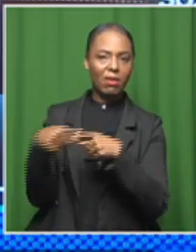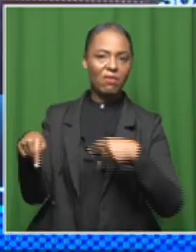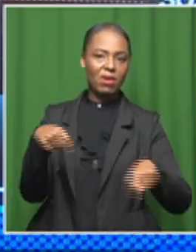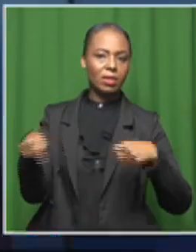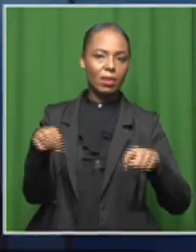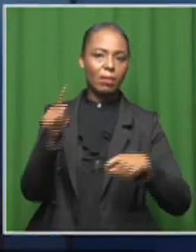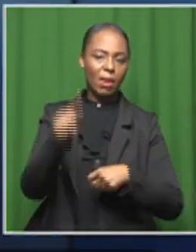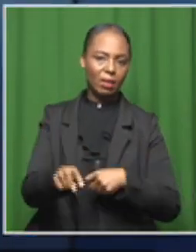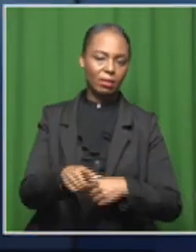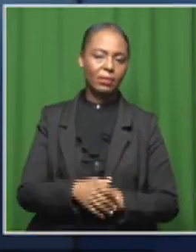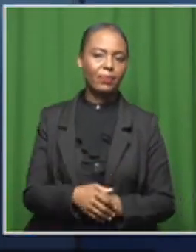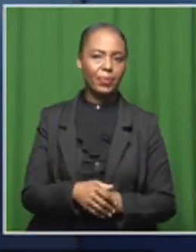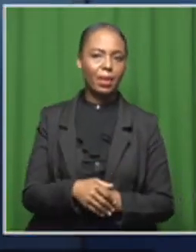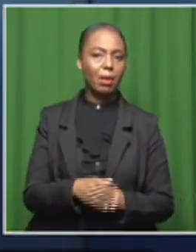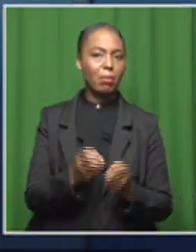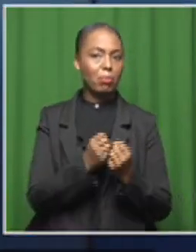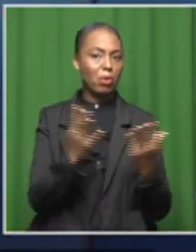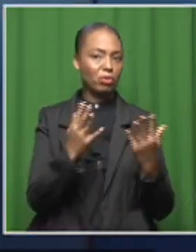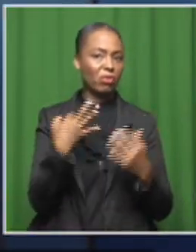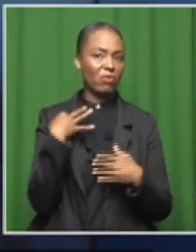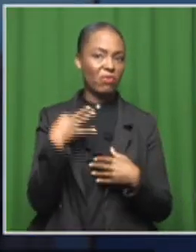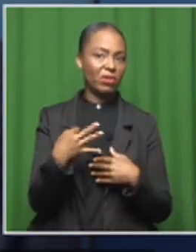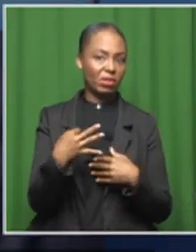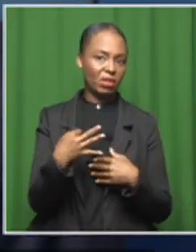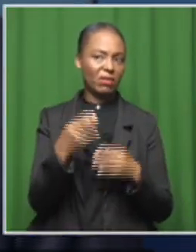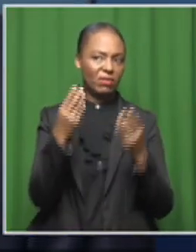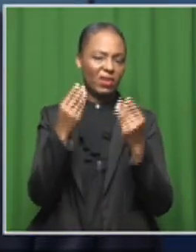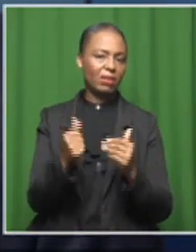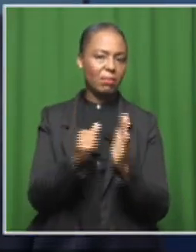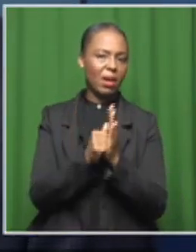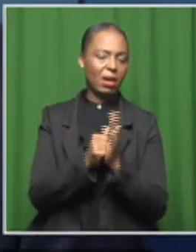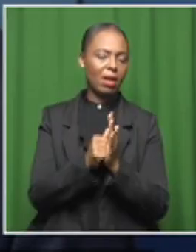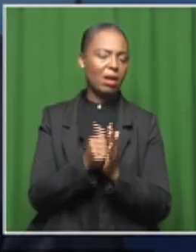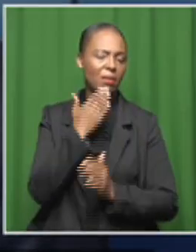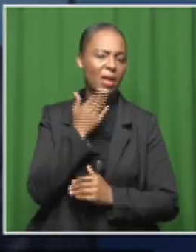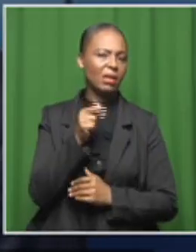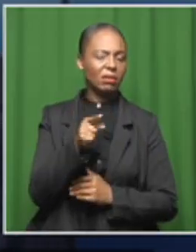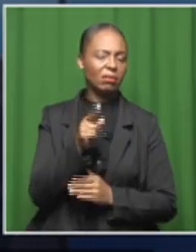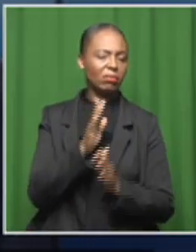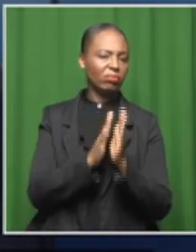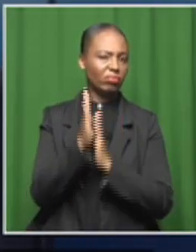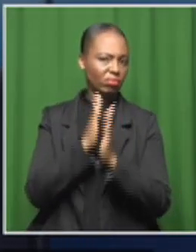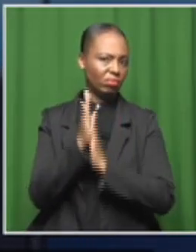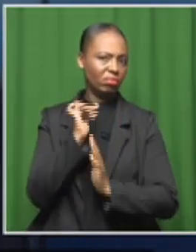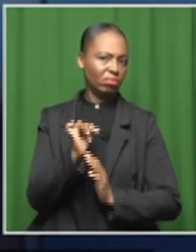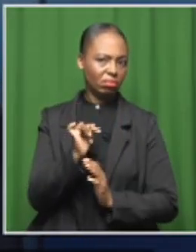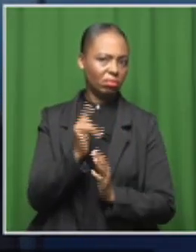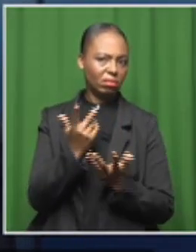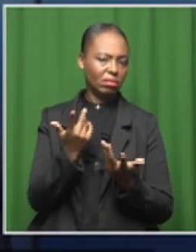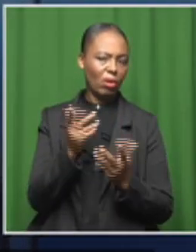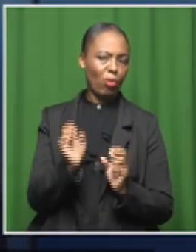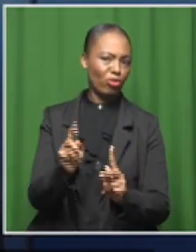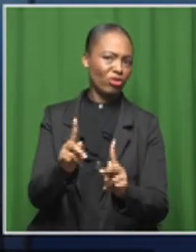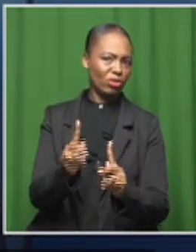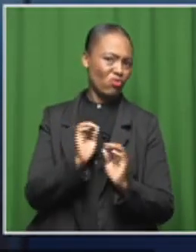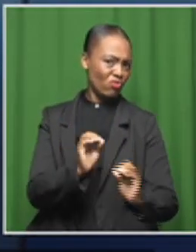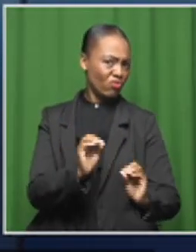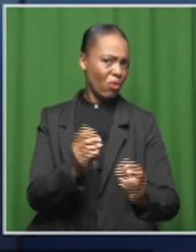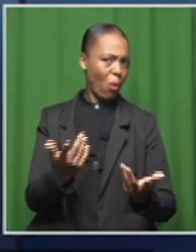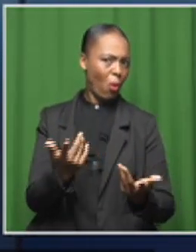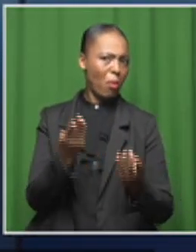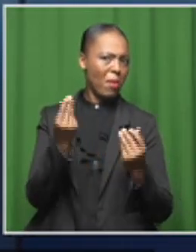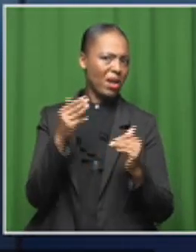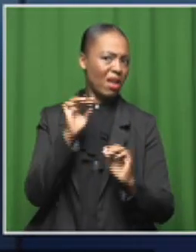there's lots of volatility currently in the financial markets. How does it work for you? Are you seeing opportunities? Are you losing